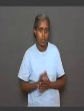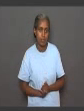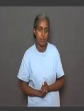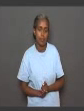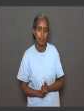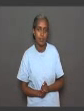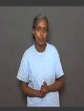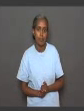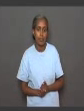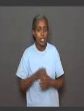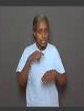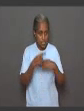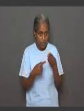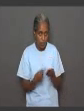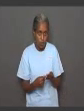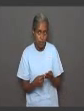1.